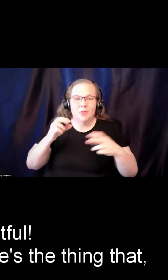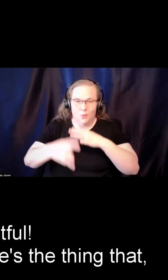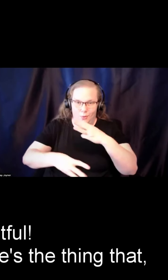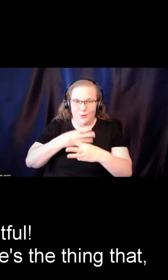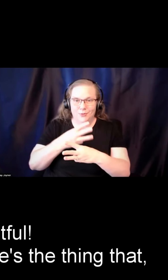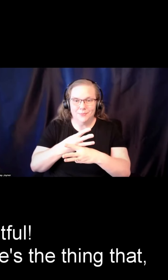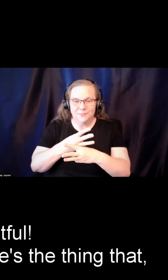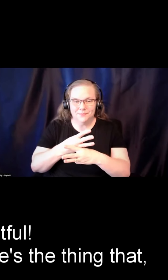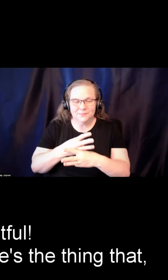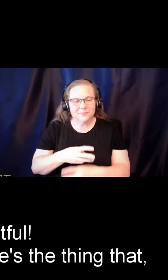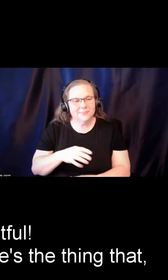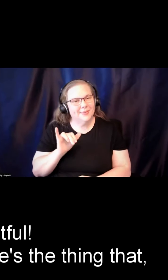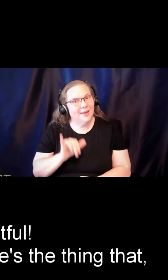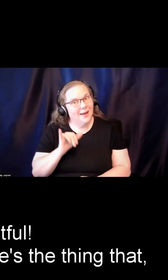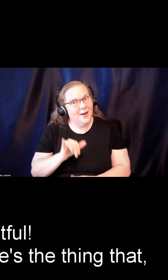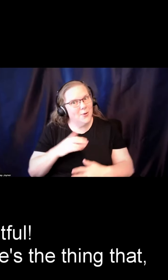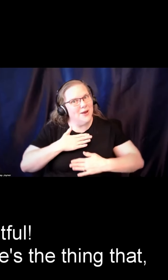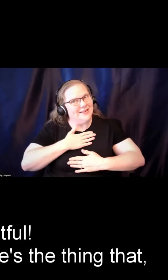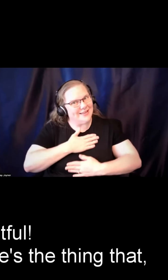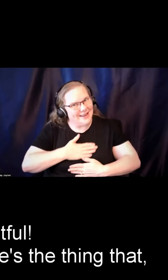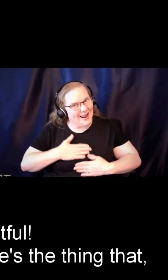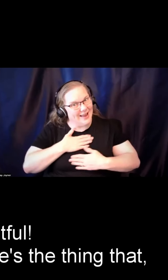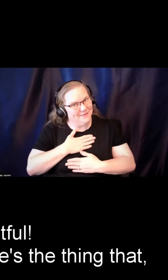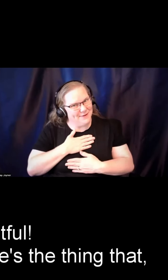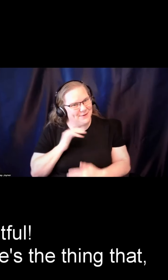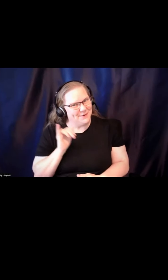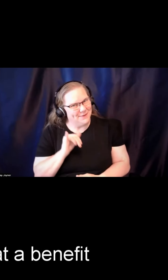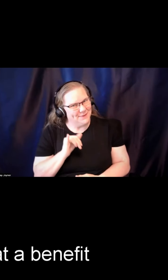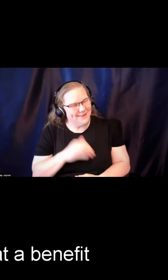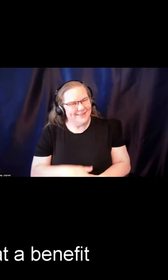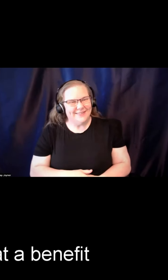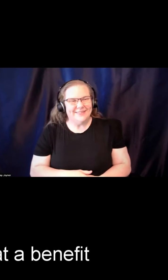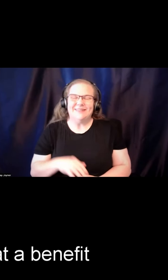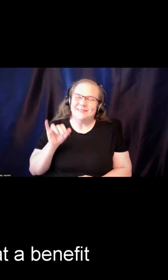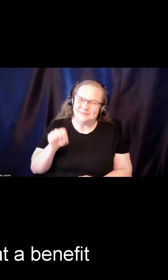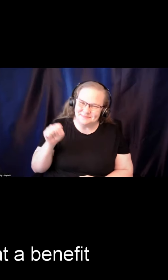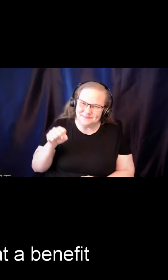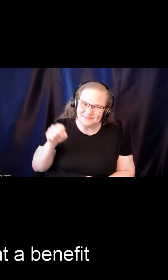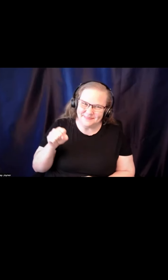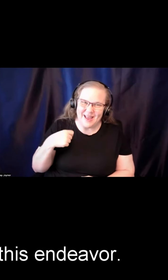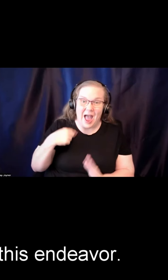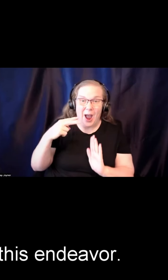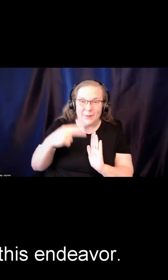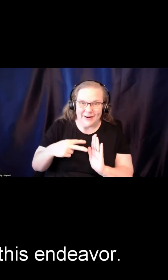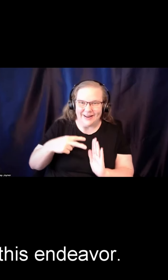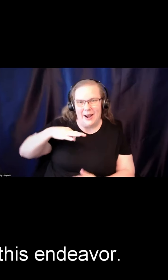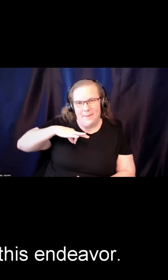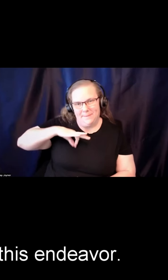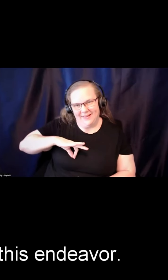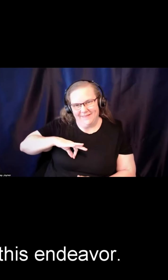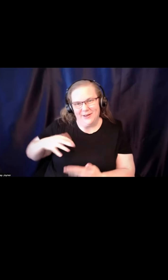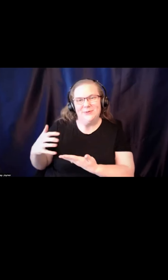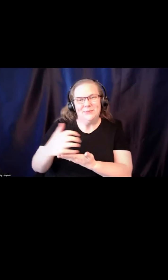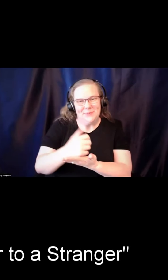So Nice. Delightful. But so here's the thing that, I read it at a benefit to raise money for